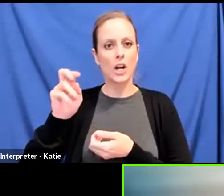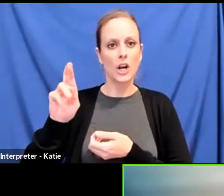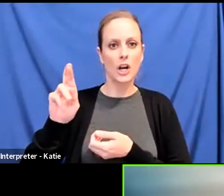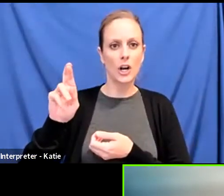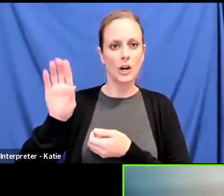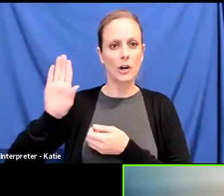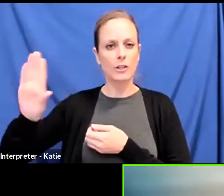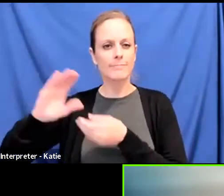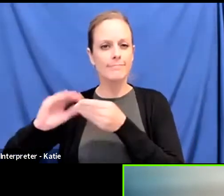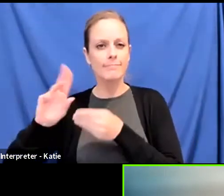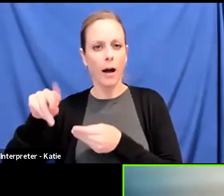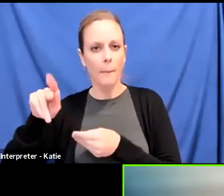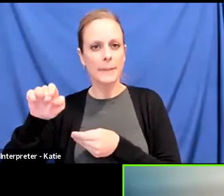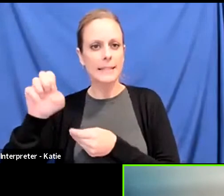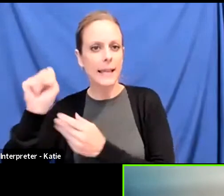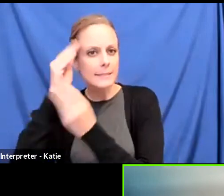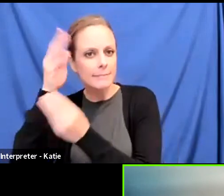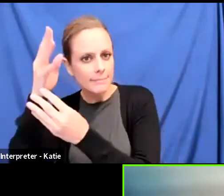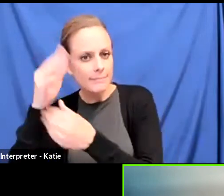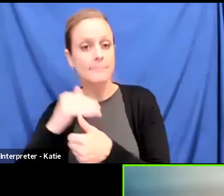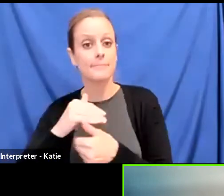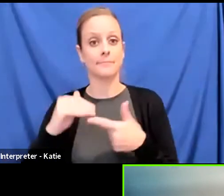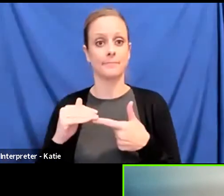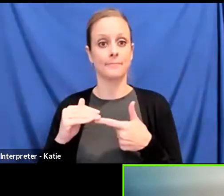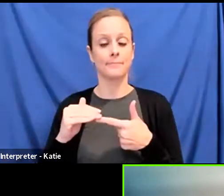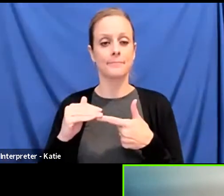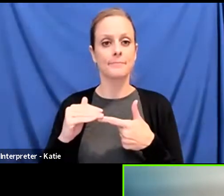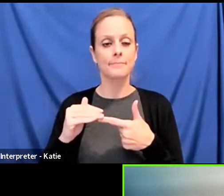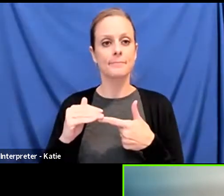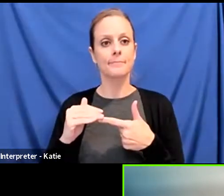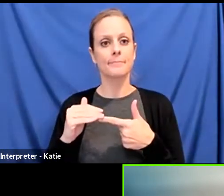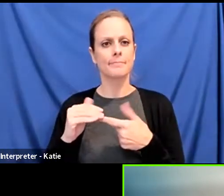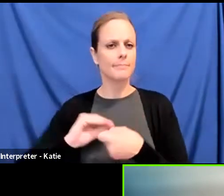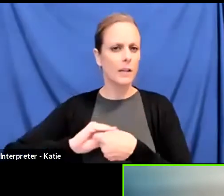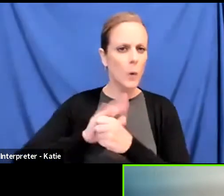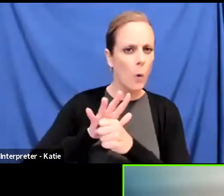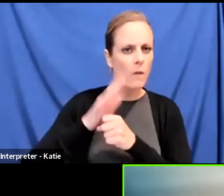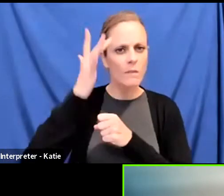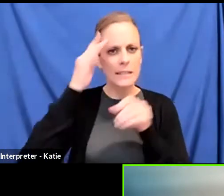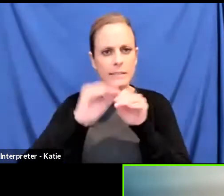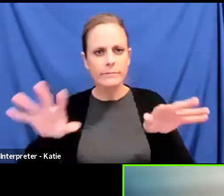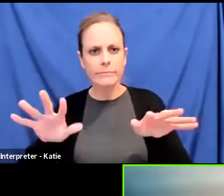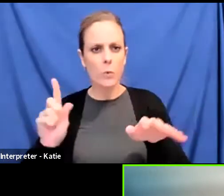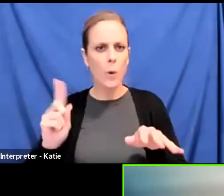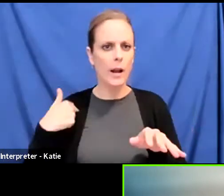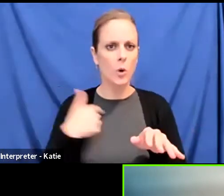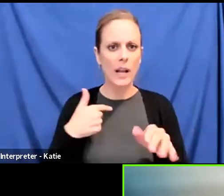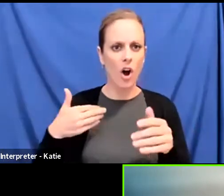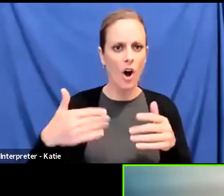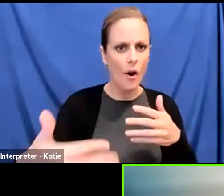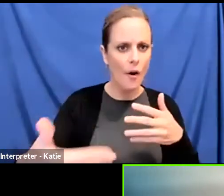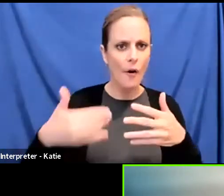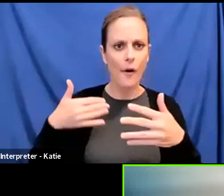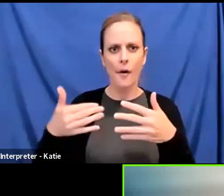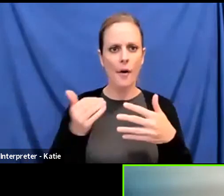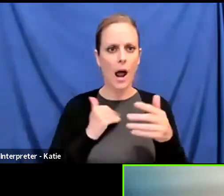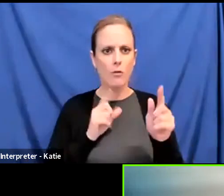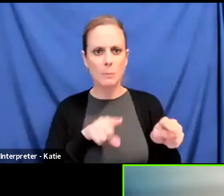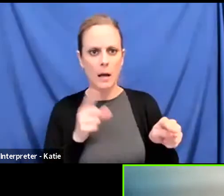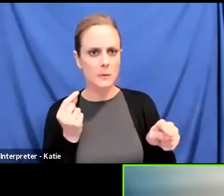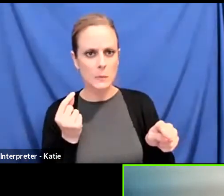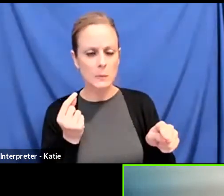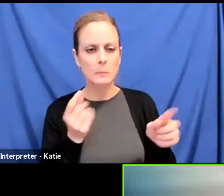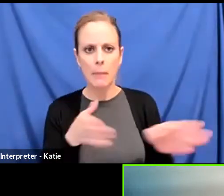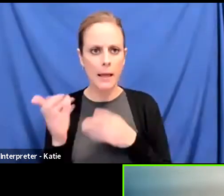doing a little bit of where we are in terms of COVID, our response, where we are in terms